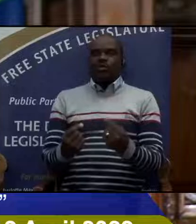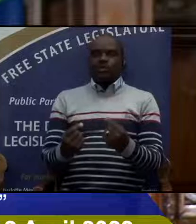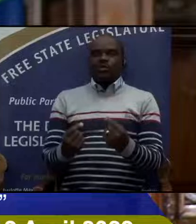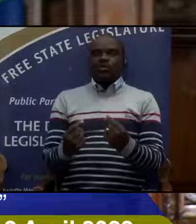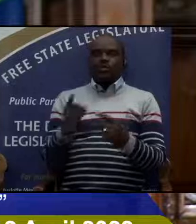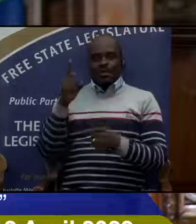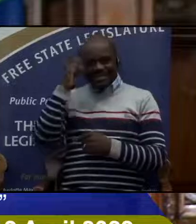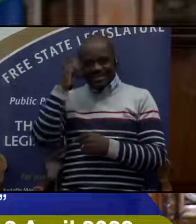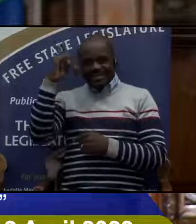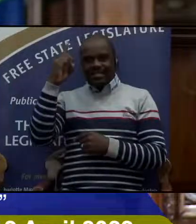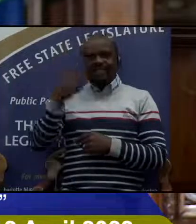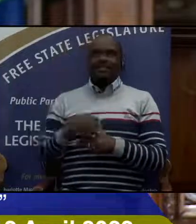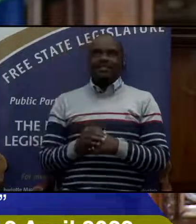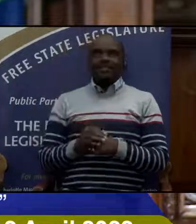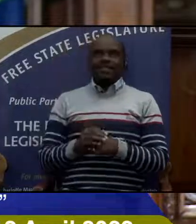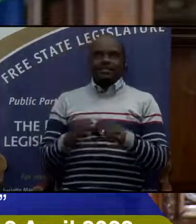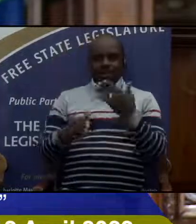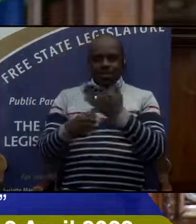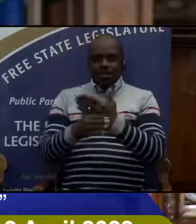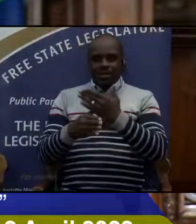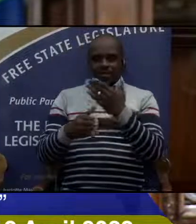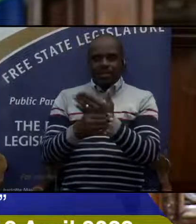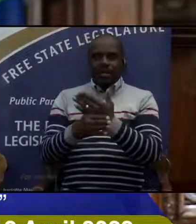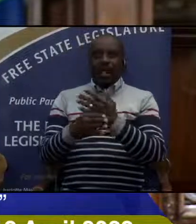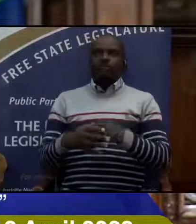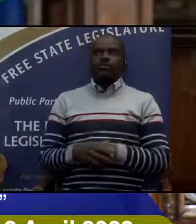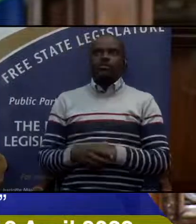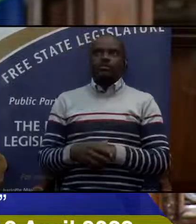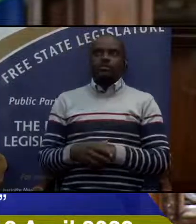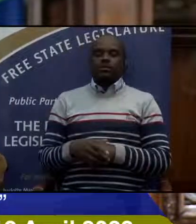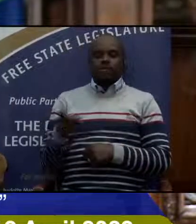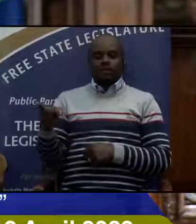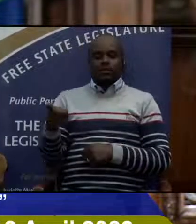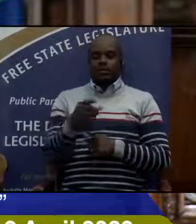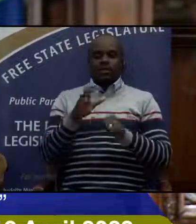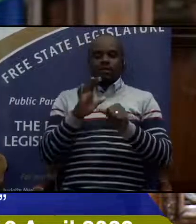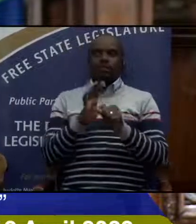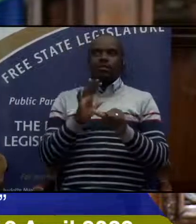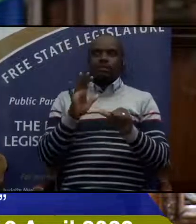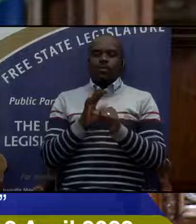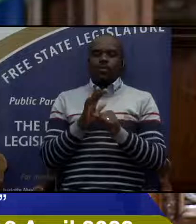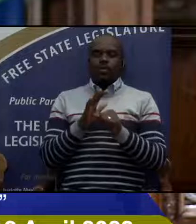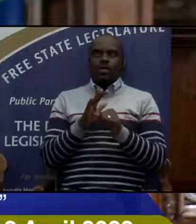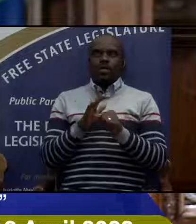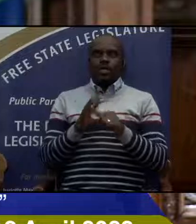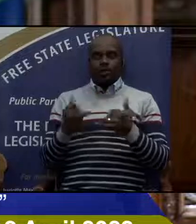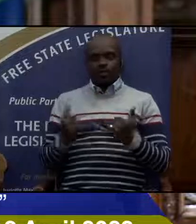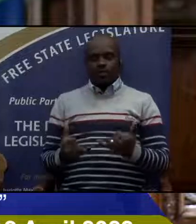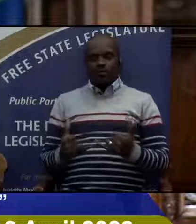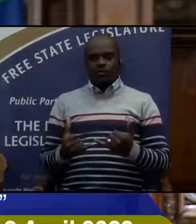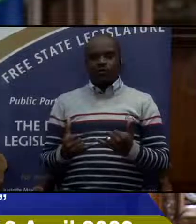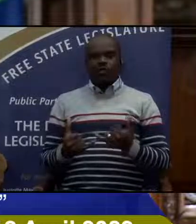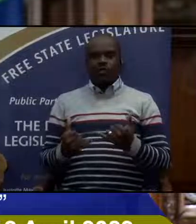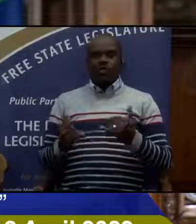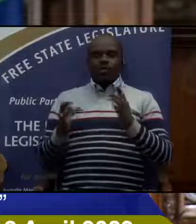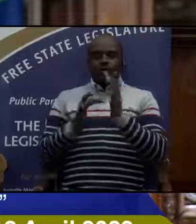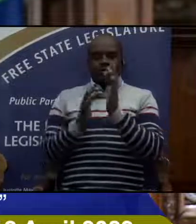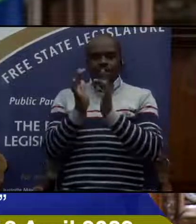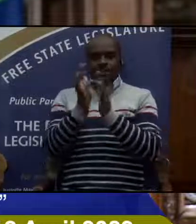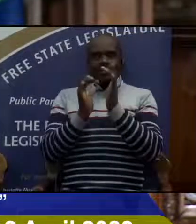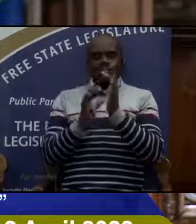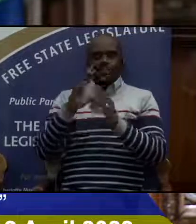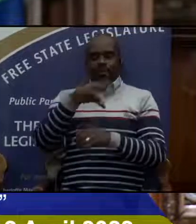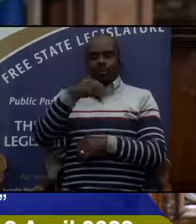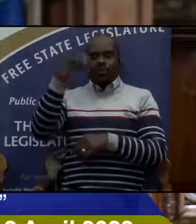with corruption. So kamoya wa kereke har attending issue ya Maluti ya Phofu santsane lo se. That's what I'm